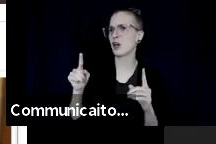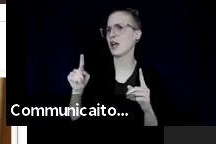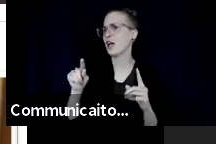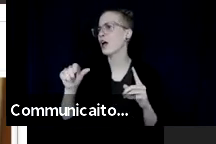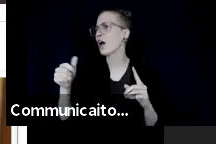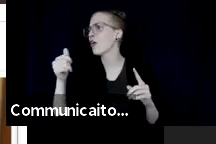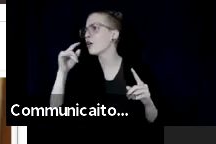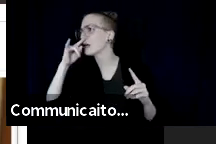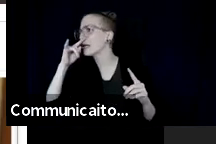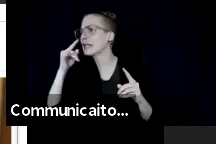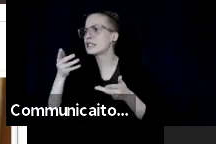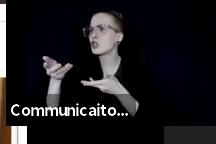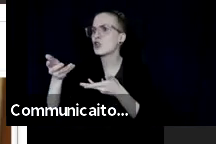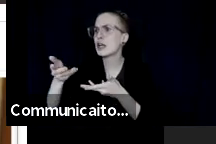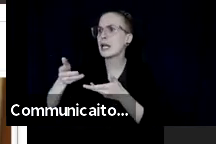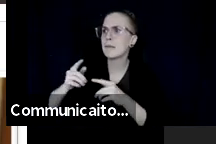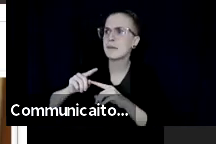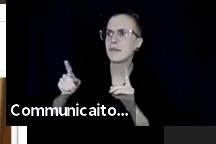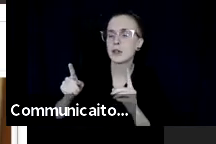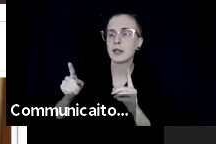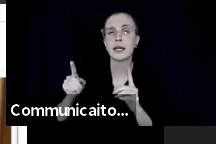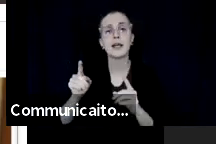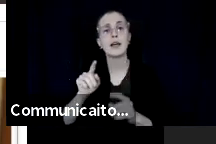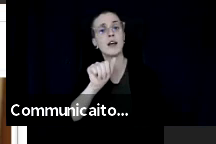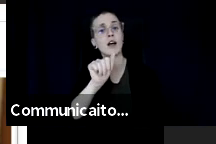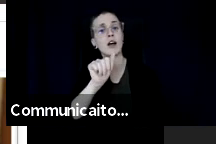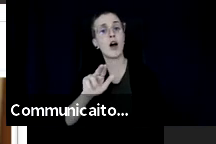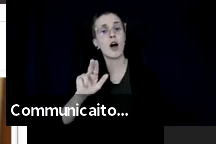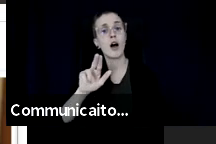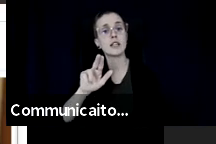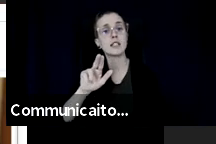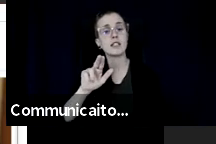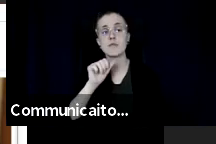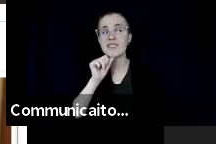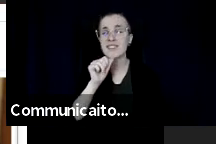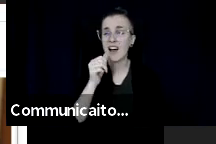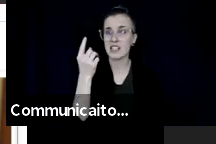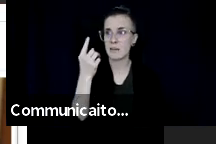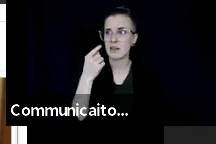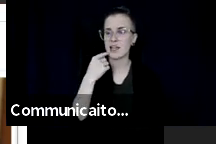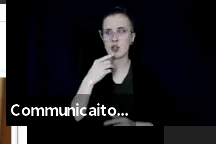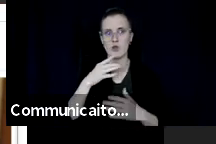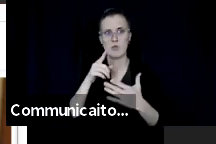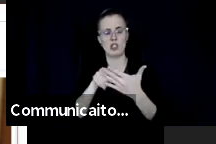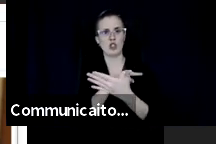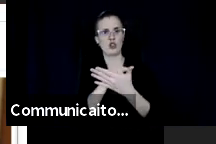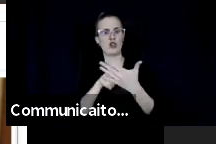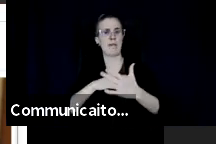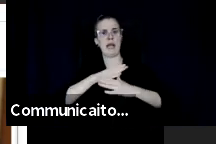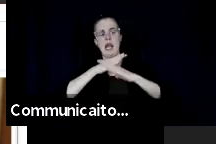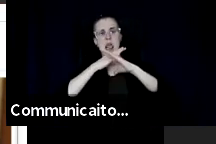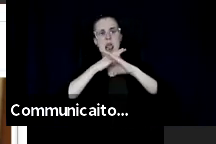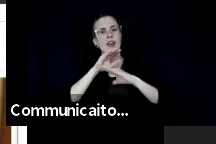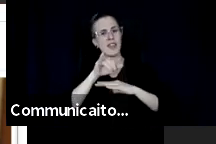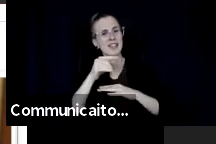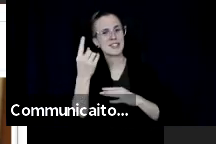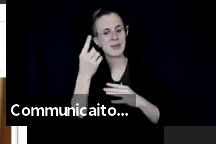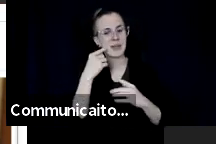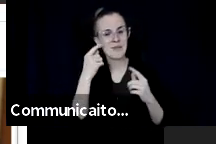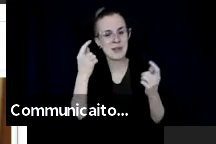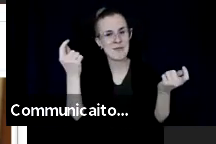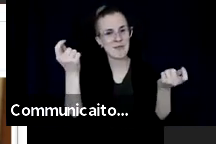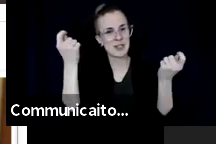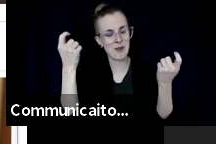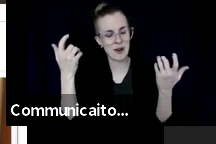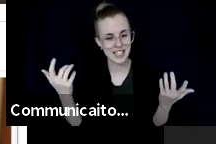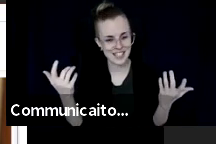way? Autism is something not to be discriminated against. It's something to be rejoiced. After I graduate from college, I plan on finding a job. Just